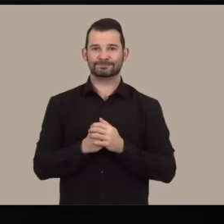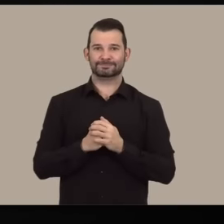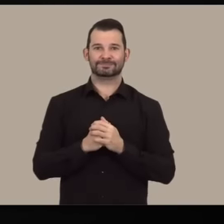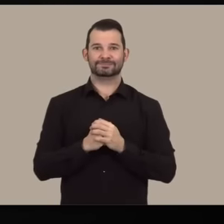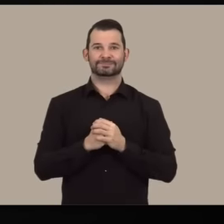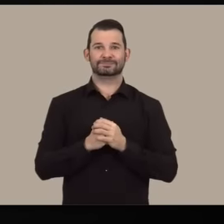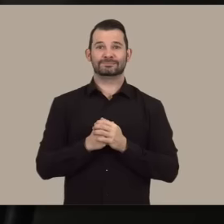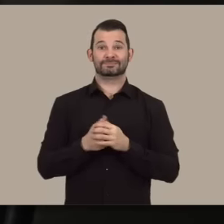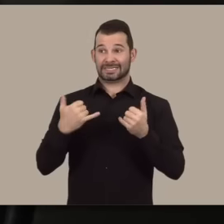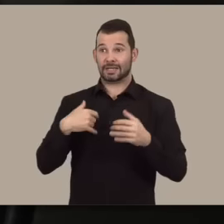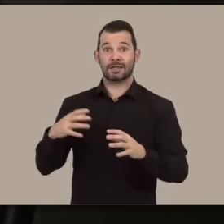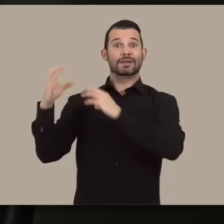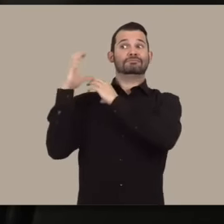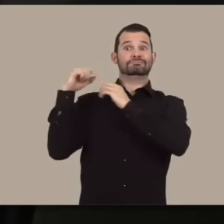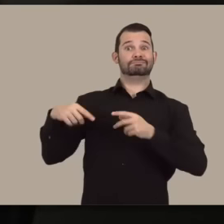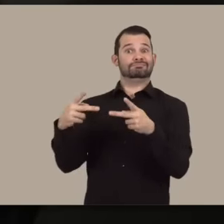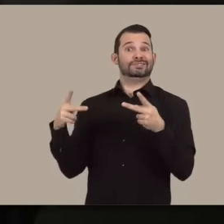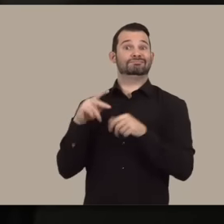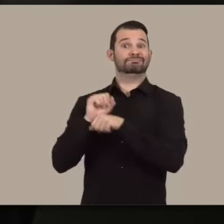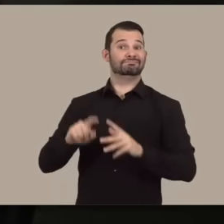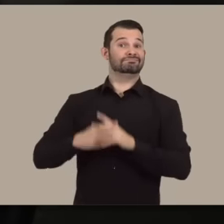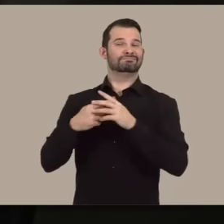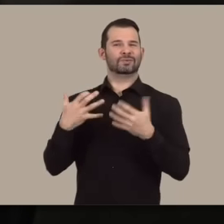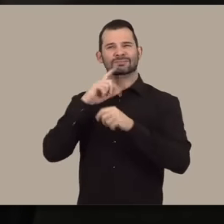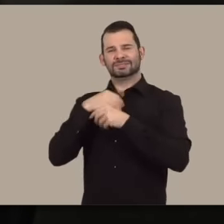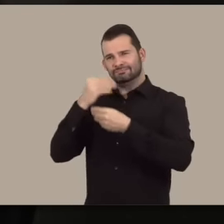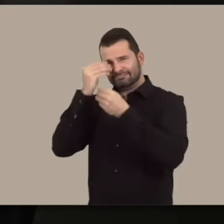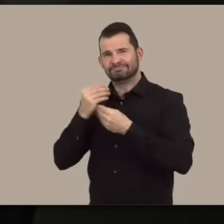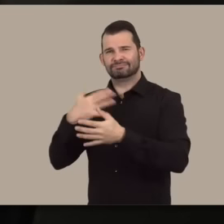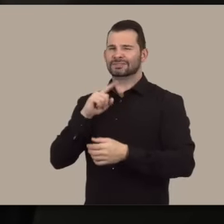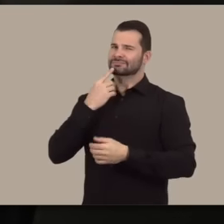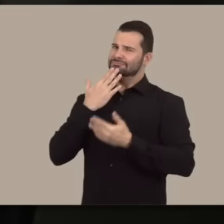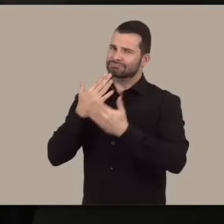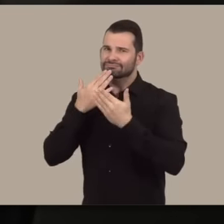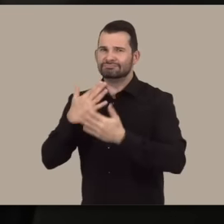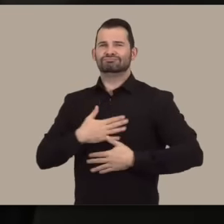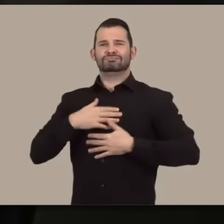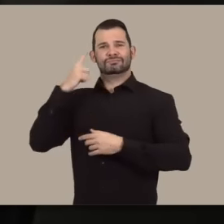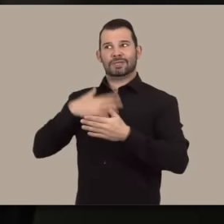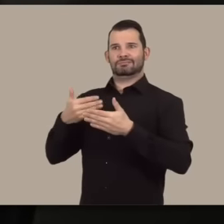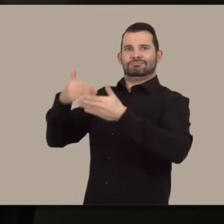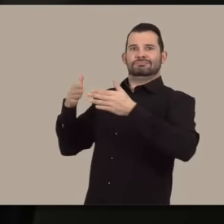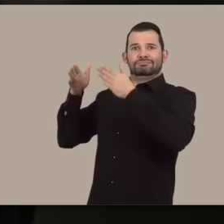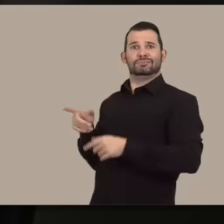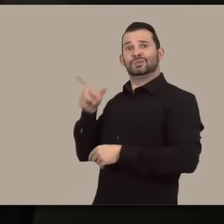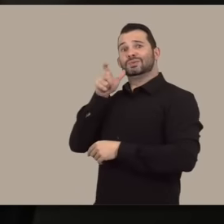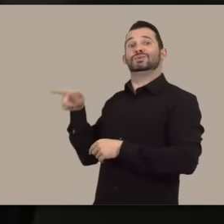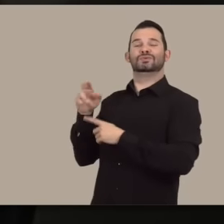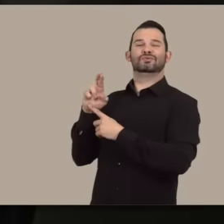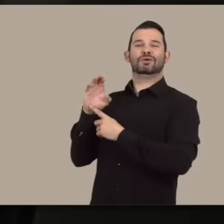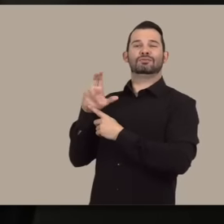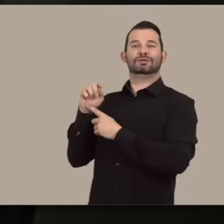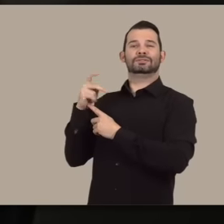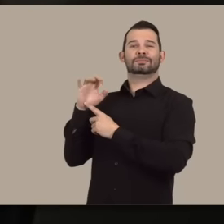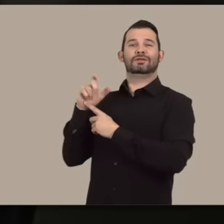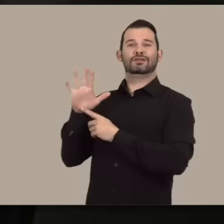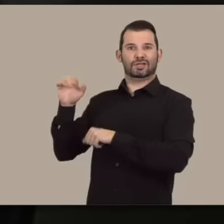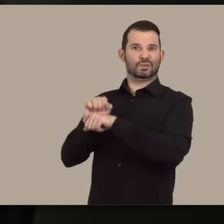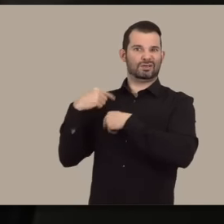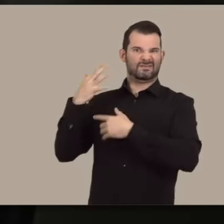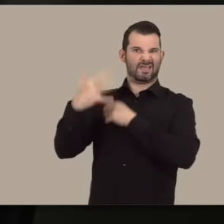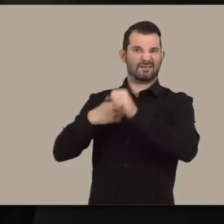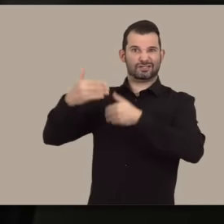cinema. As I take up this position, I would like to express my sincere gratitude to my predecessor, Robert Spickler, for his work